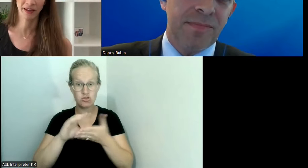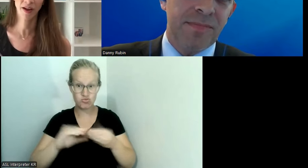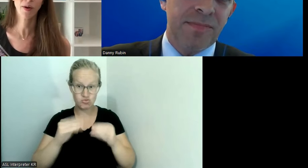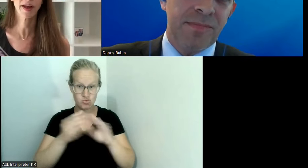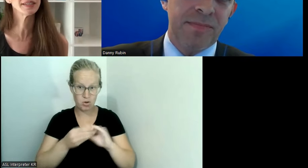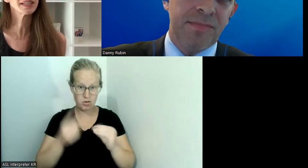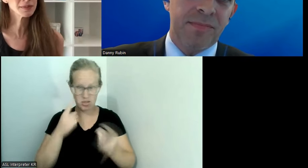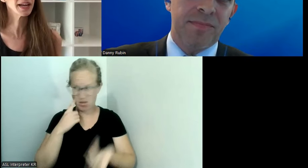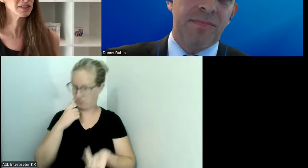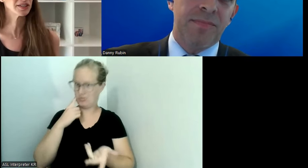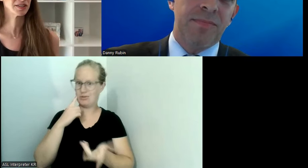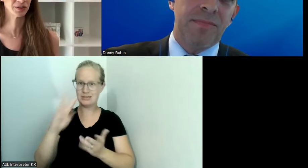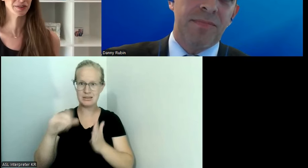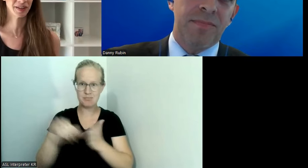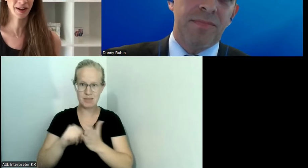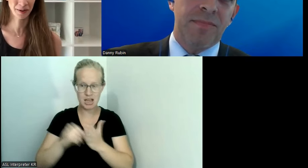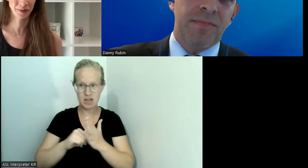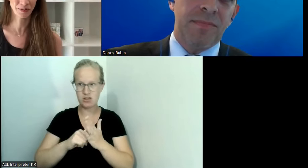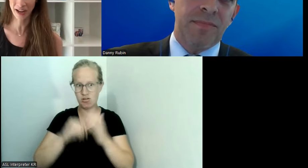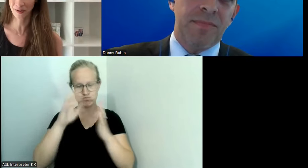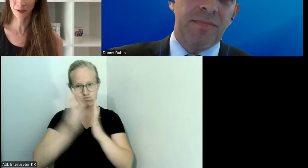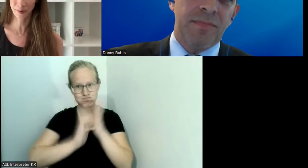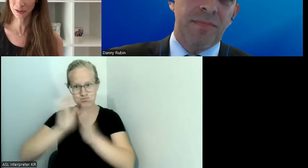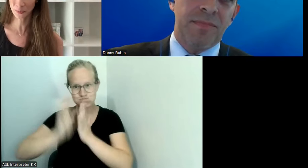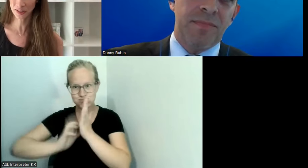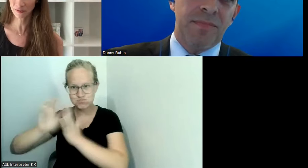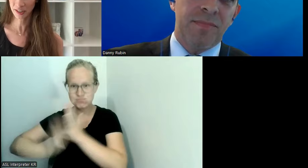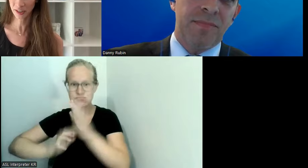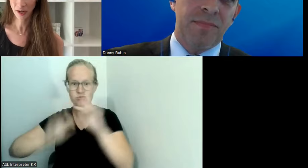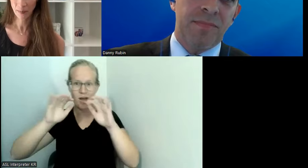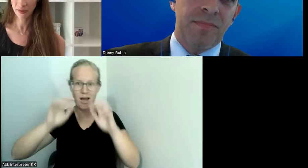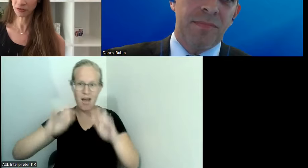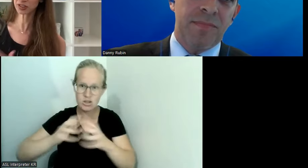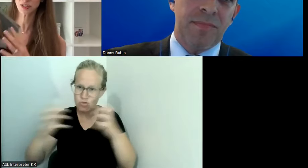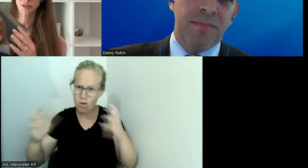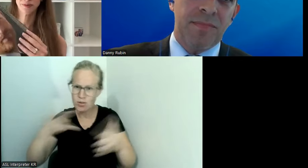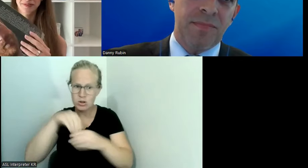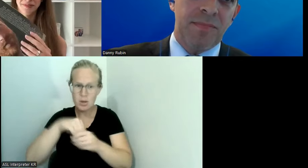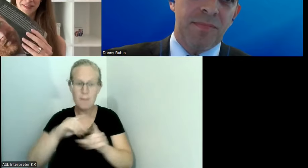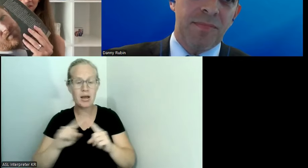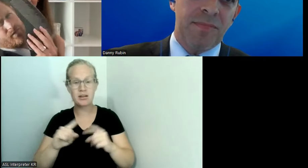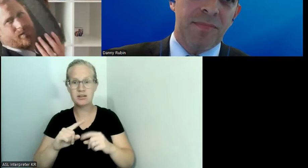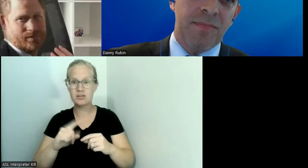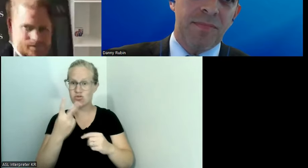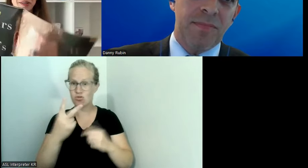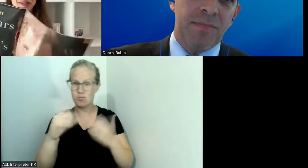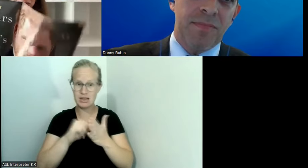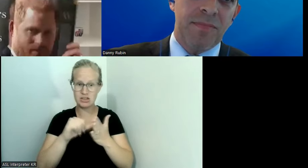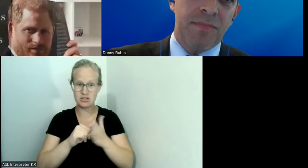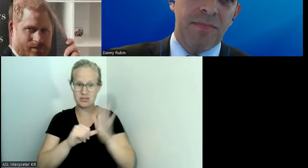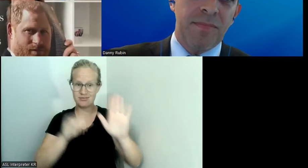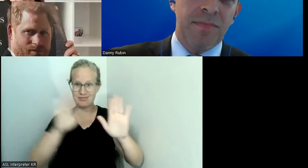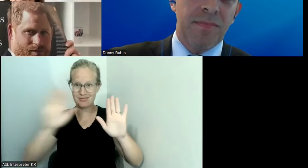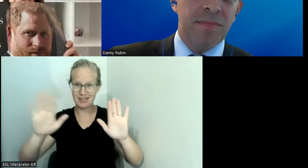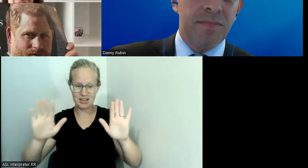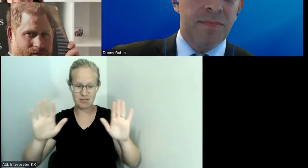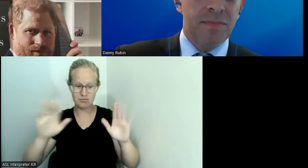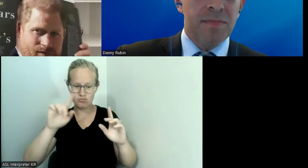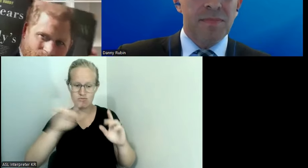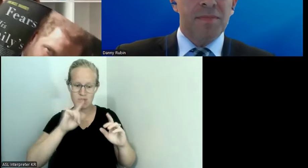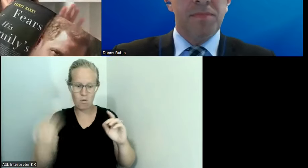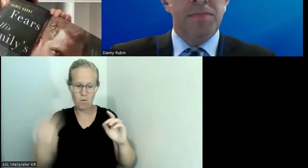might think like, Oh, I have six pages to that. I'm going to write. I'm going to put so much stuff in here, but the first two, this is the first two and it's